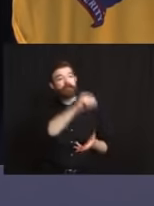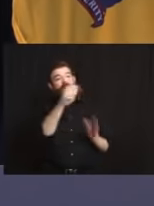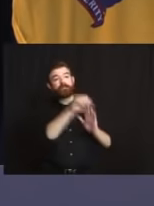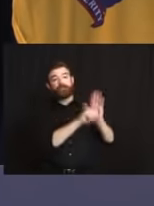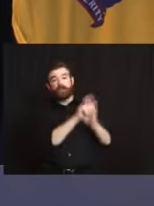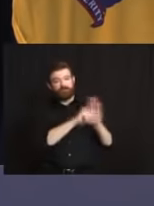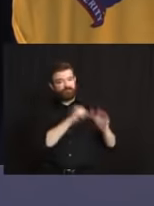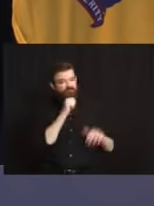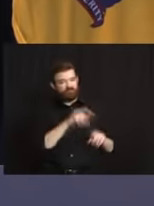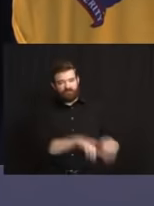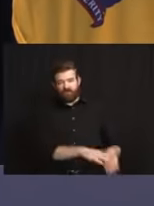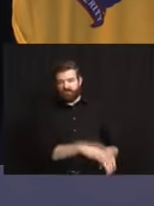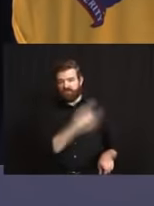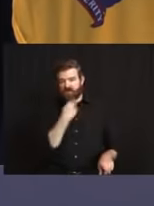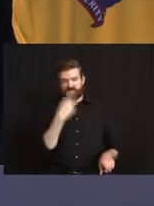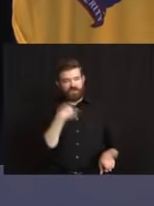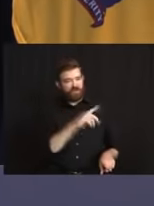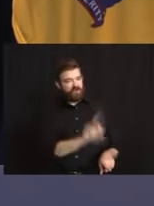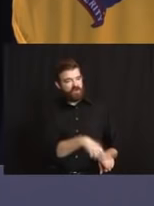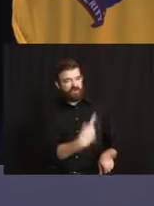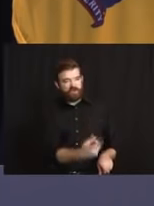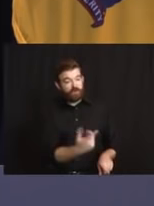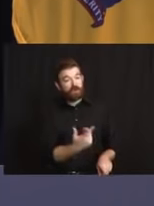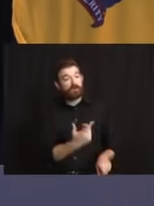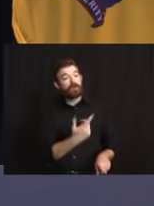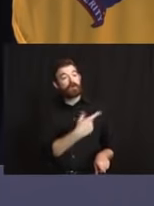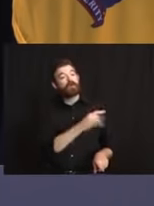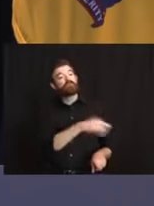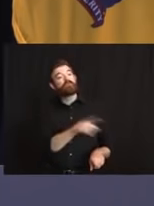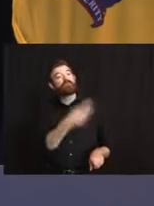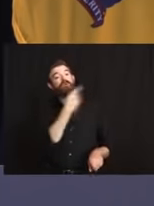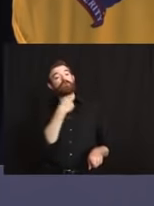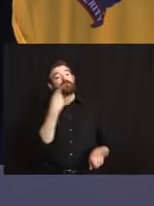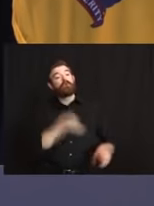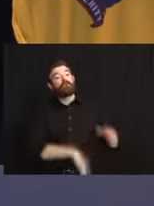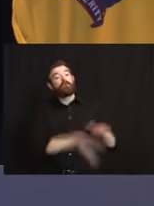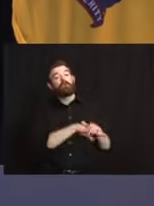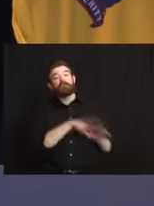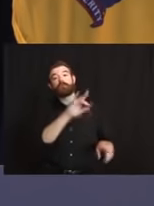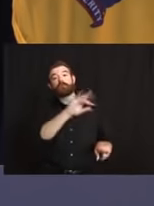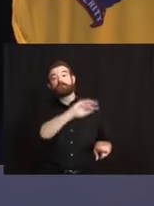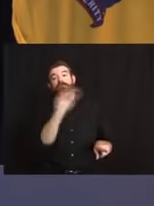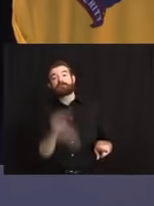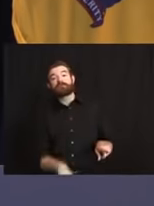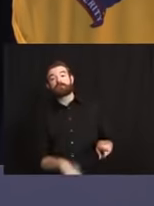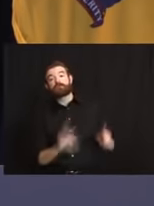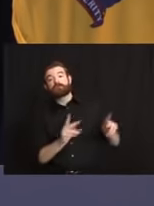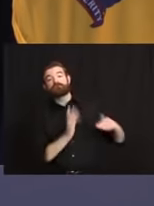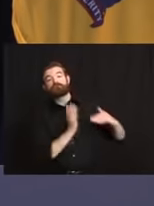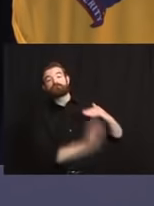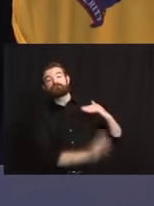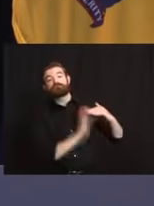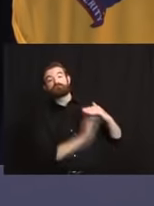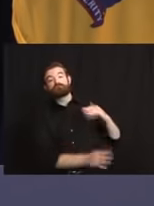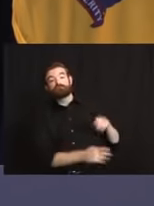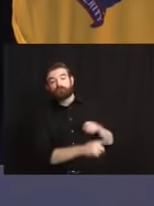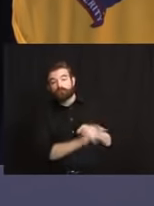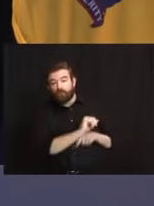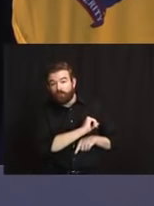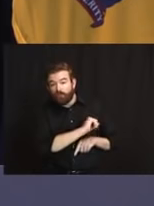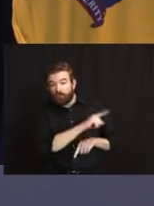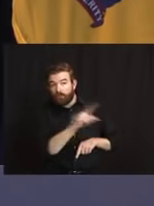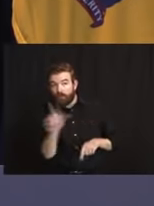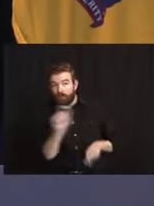they're at 25% capacity, if everybody's wearing a mask that's working in there, restaurant owners have the